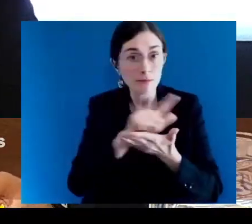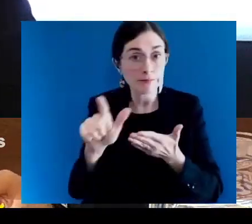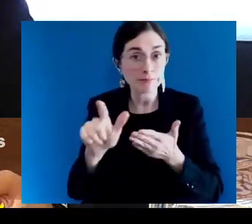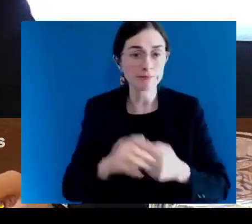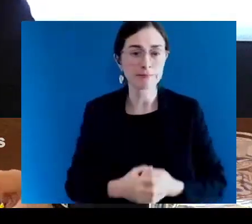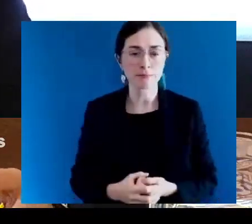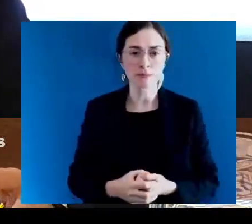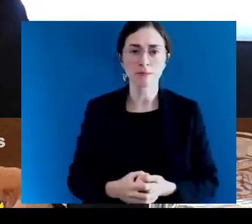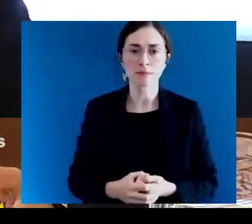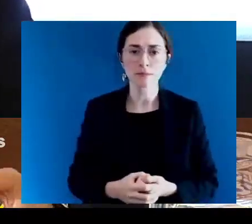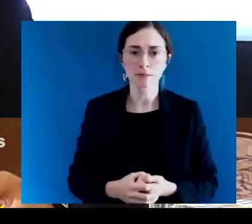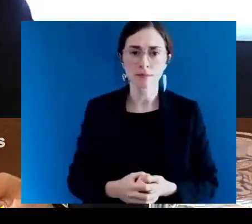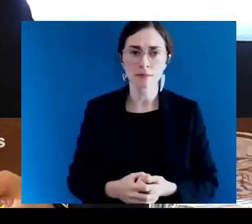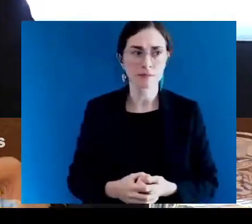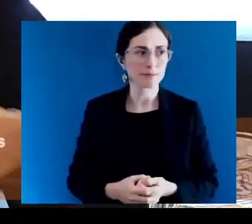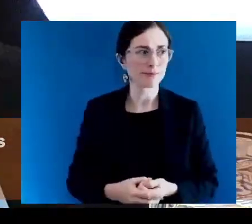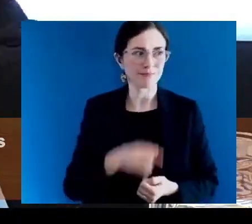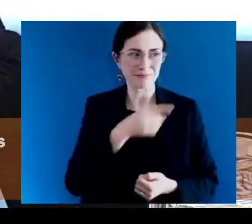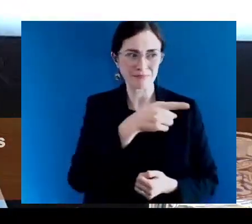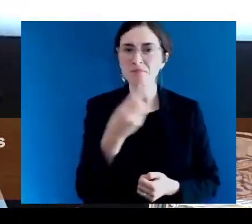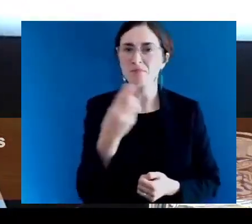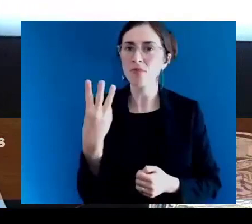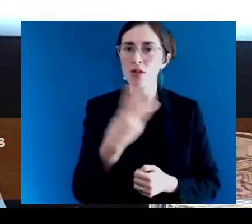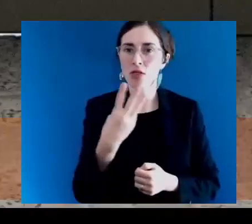I was just looking at 13A.